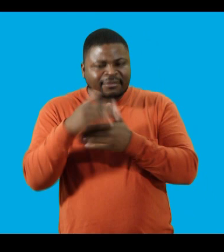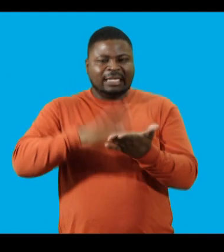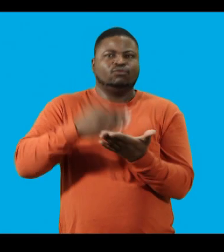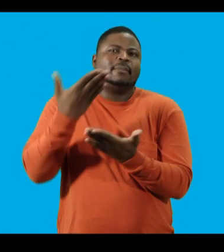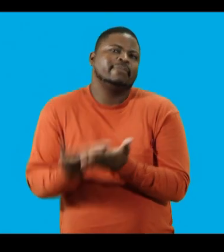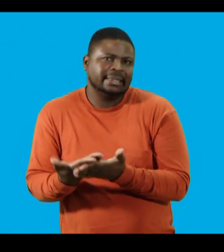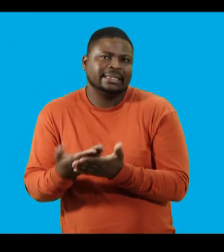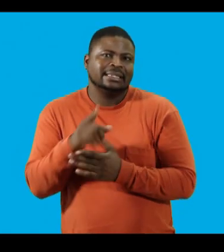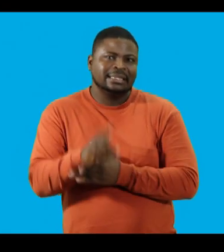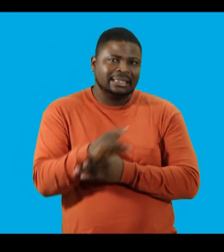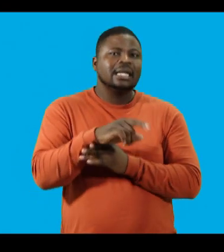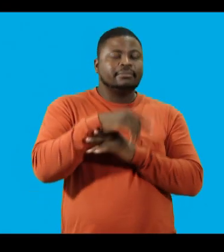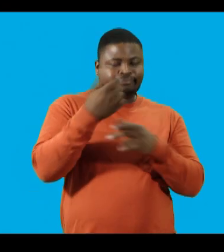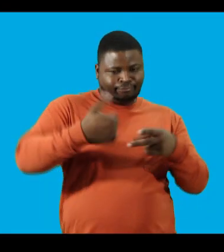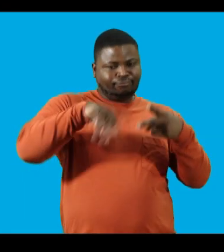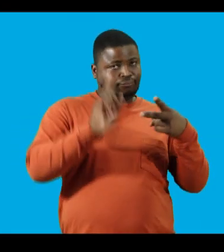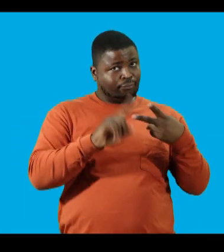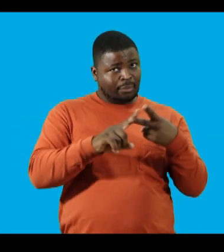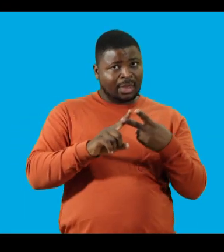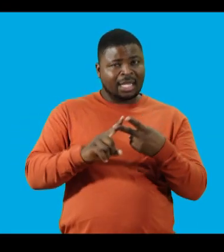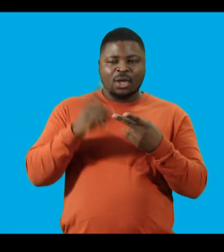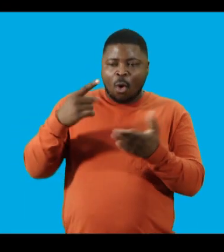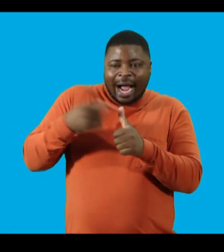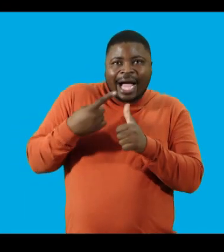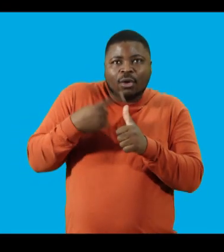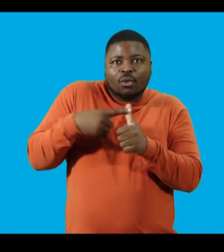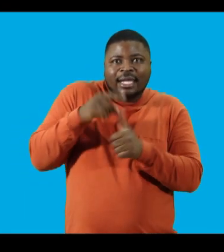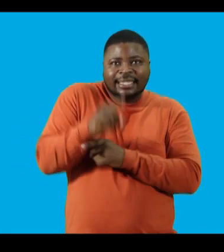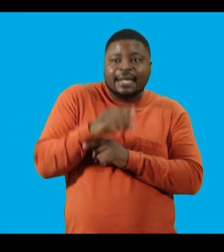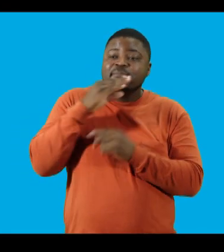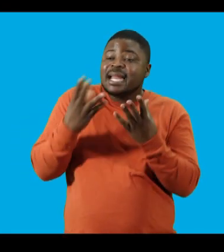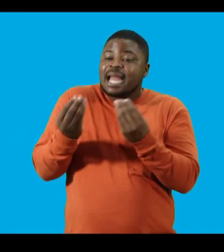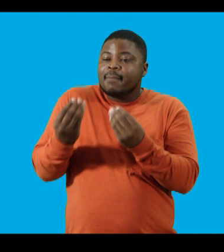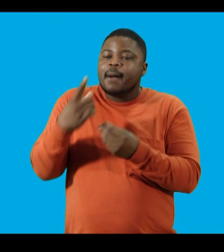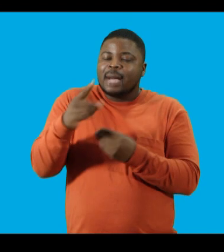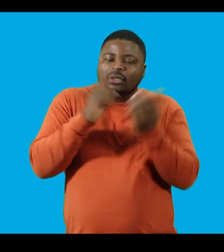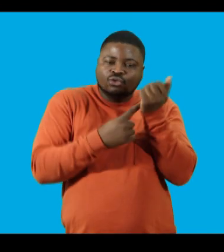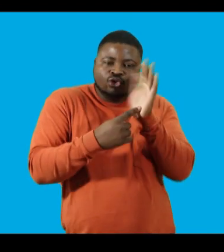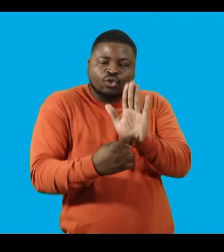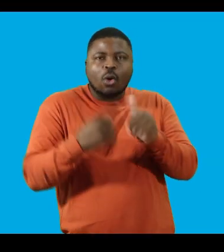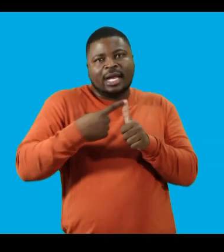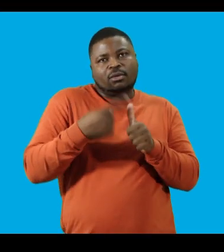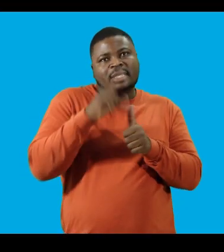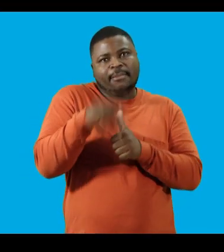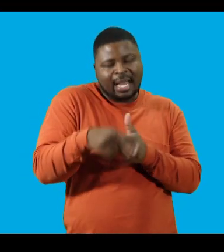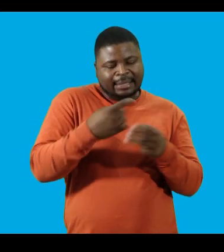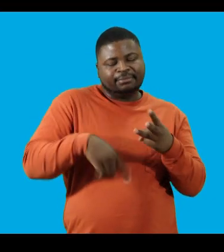say calculate, it means a numerical answer is required, so you need to show your